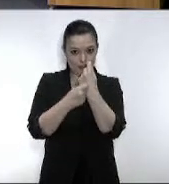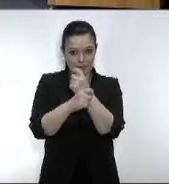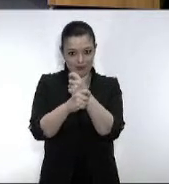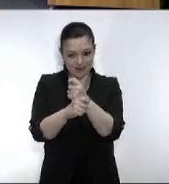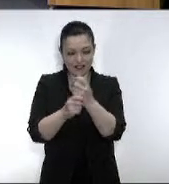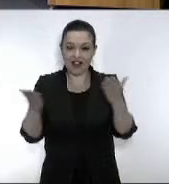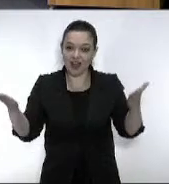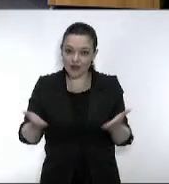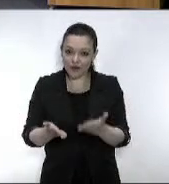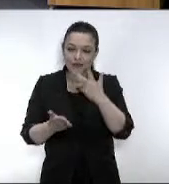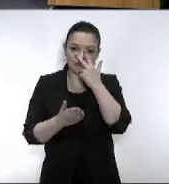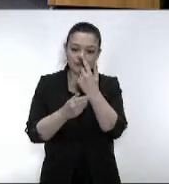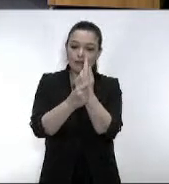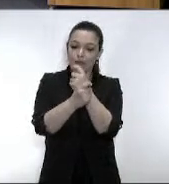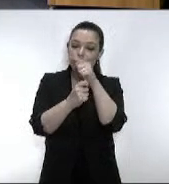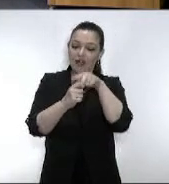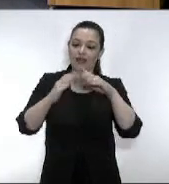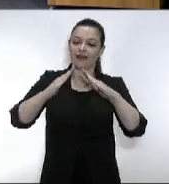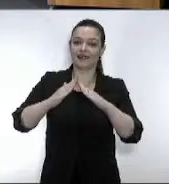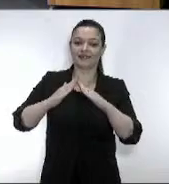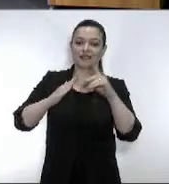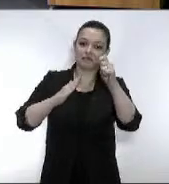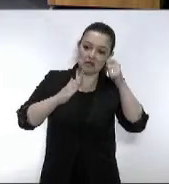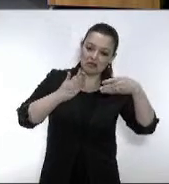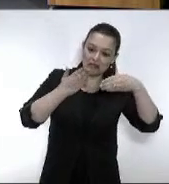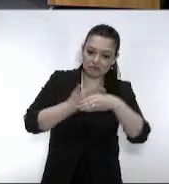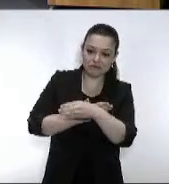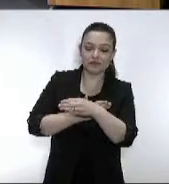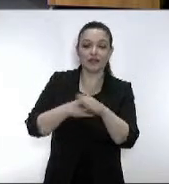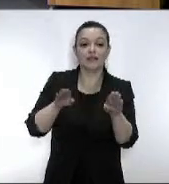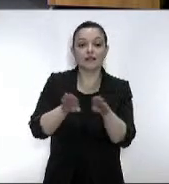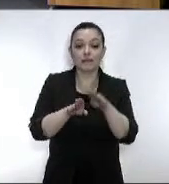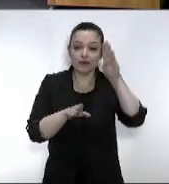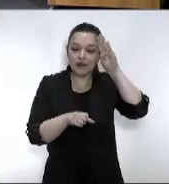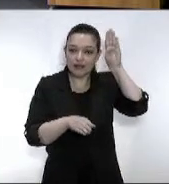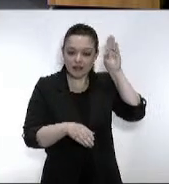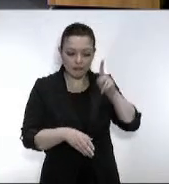PUC, consider your university your second home